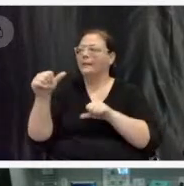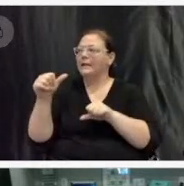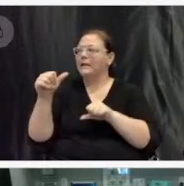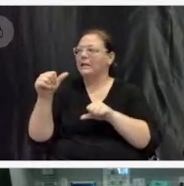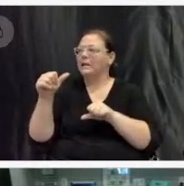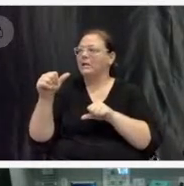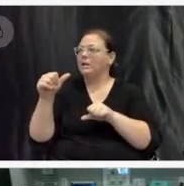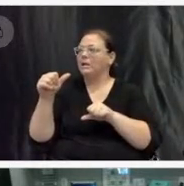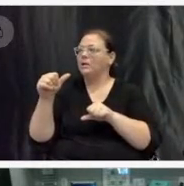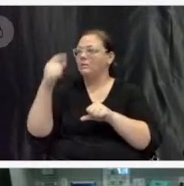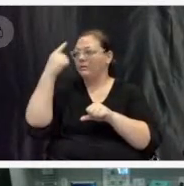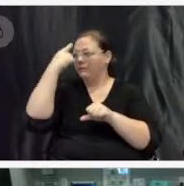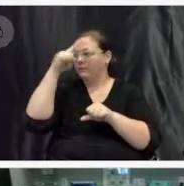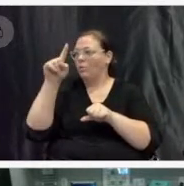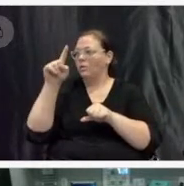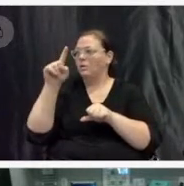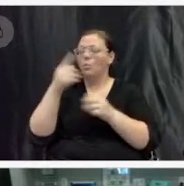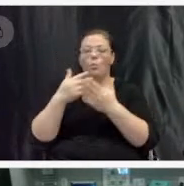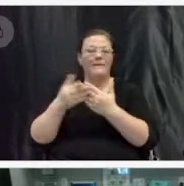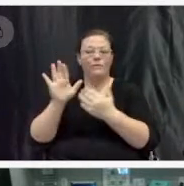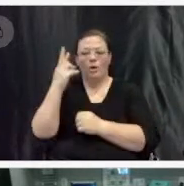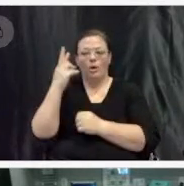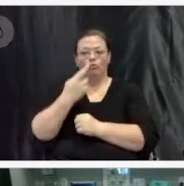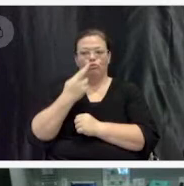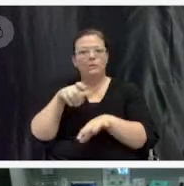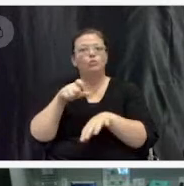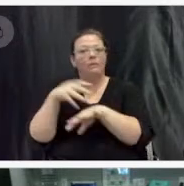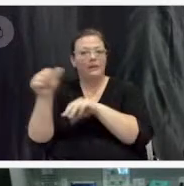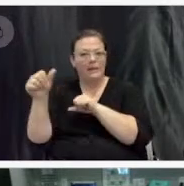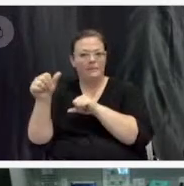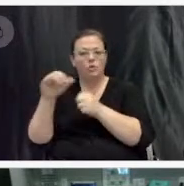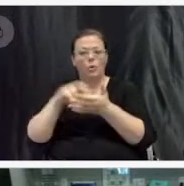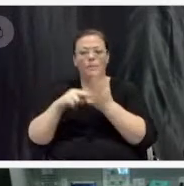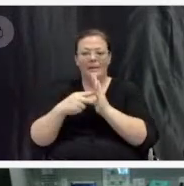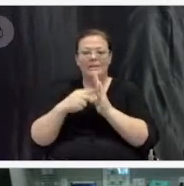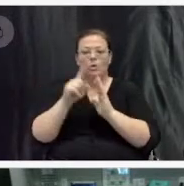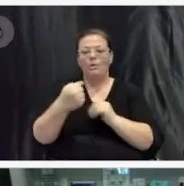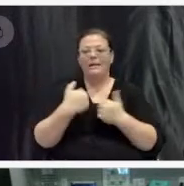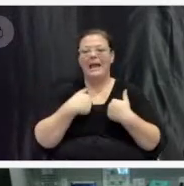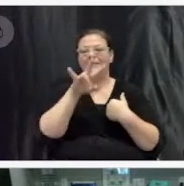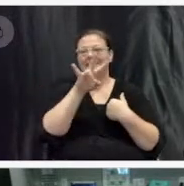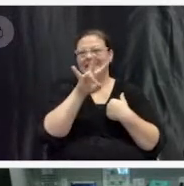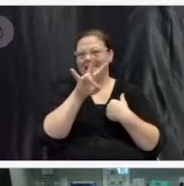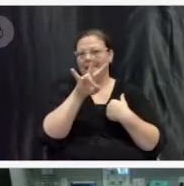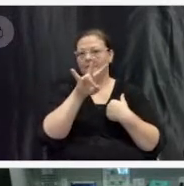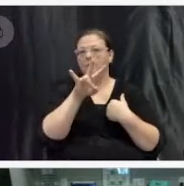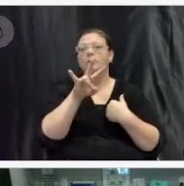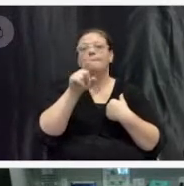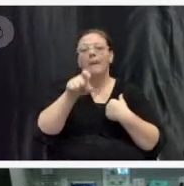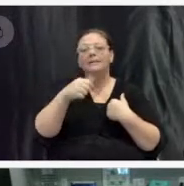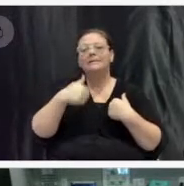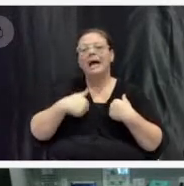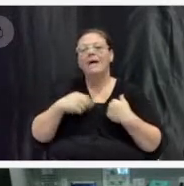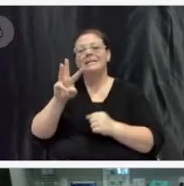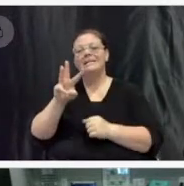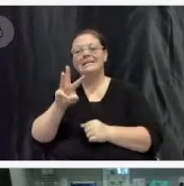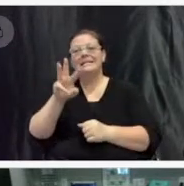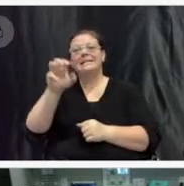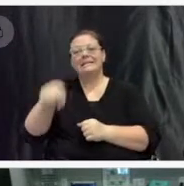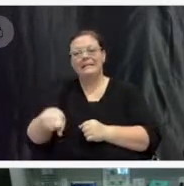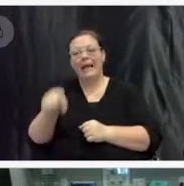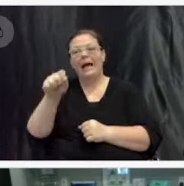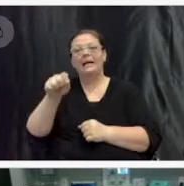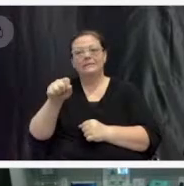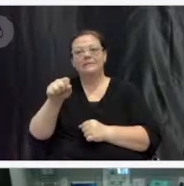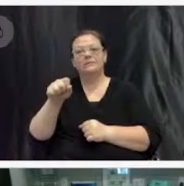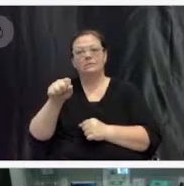personal, whatever their personal reasons were. And so we're down to only 7. It takes 6 affirmative votes or